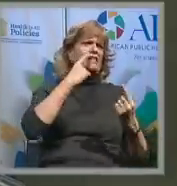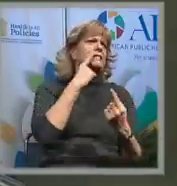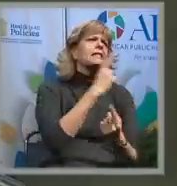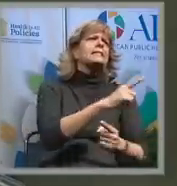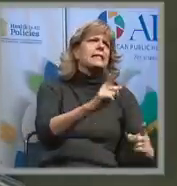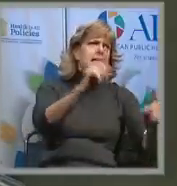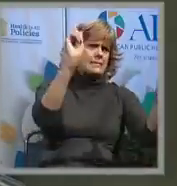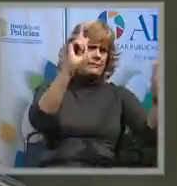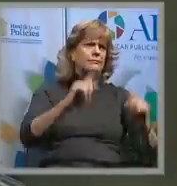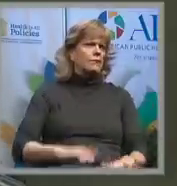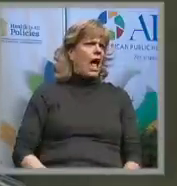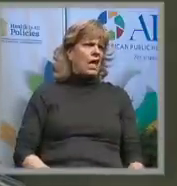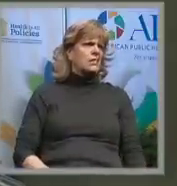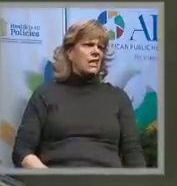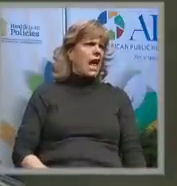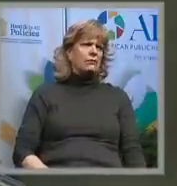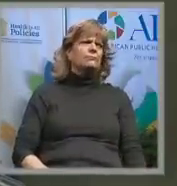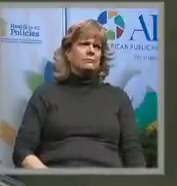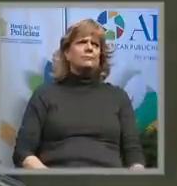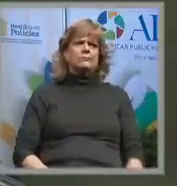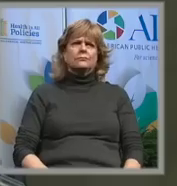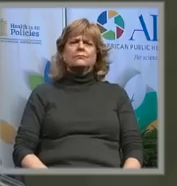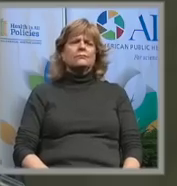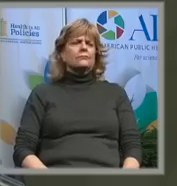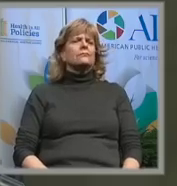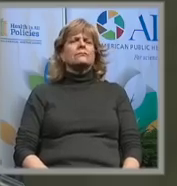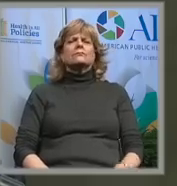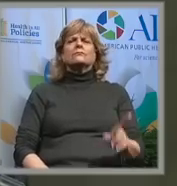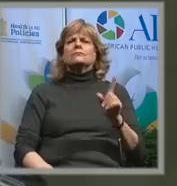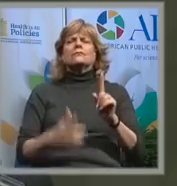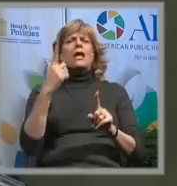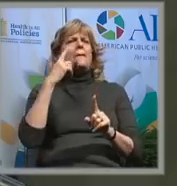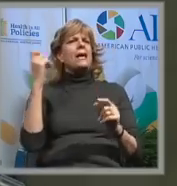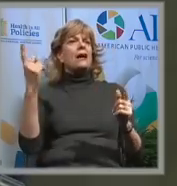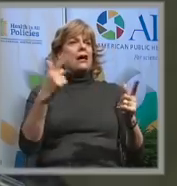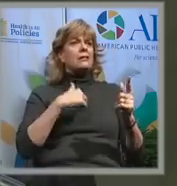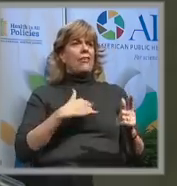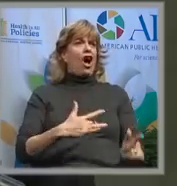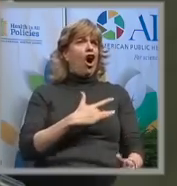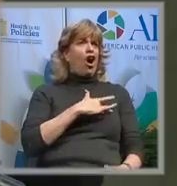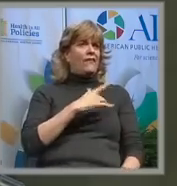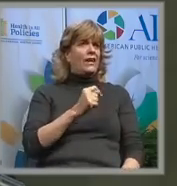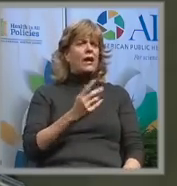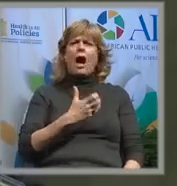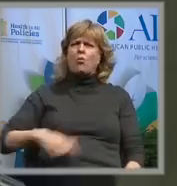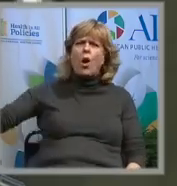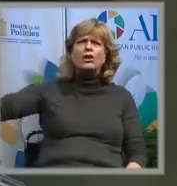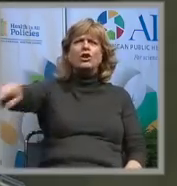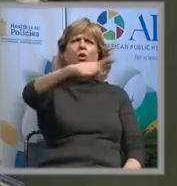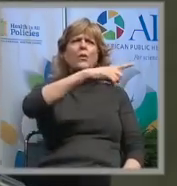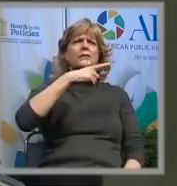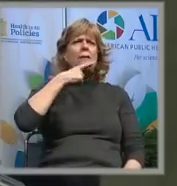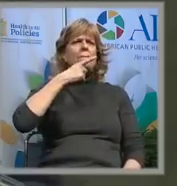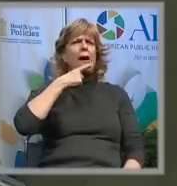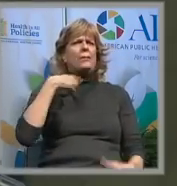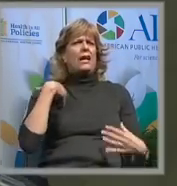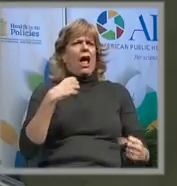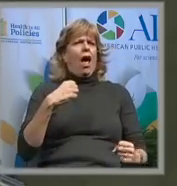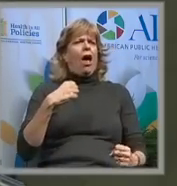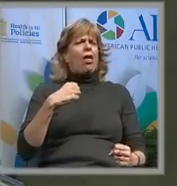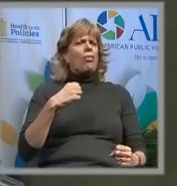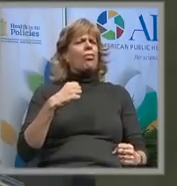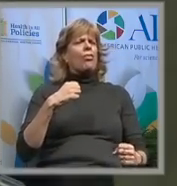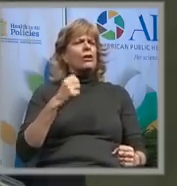do that. It's absolutely critical, you know. And at the heart of it, and I want you as public officials, as people in public